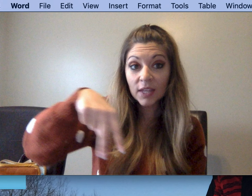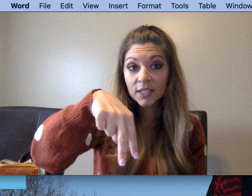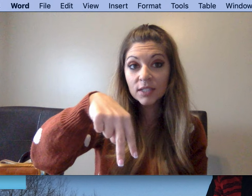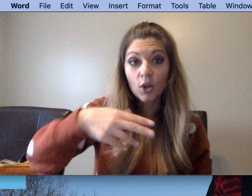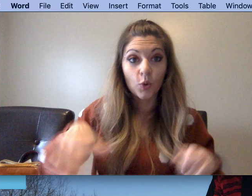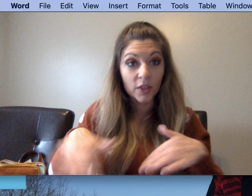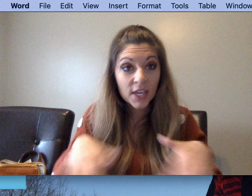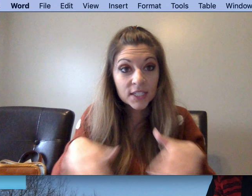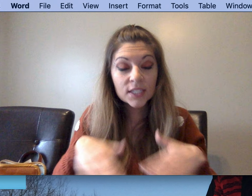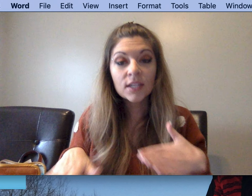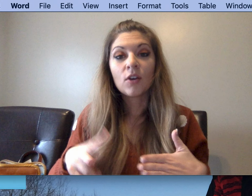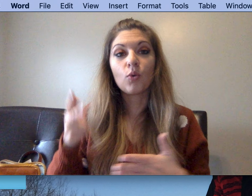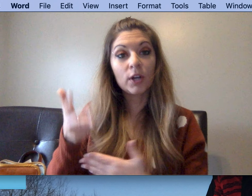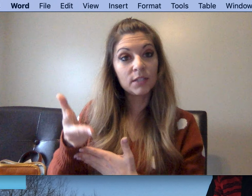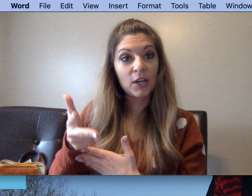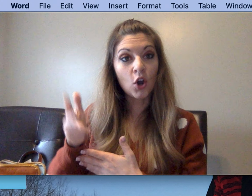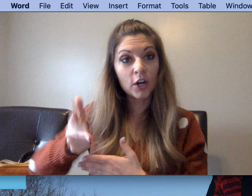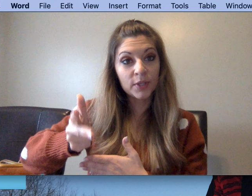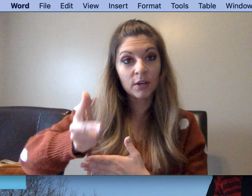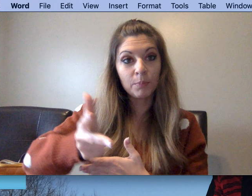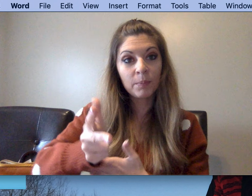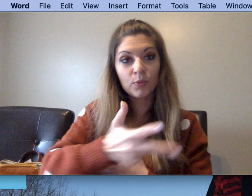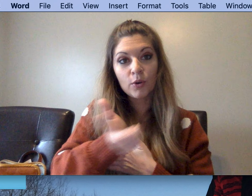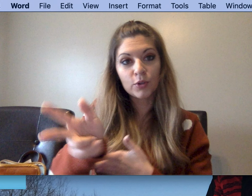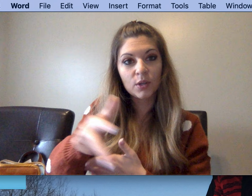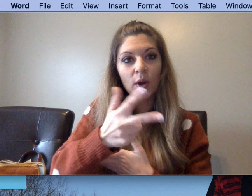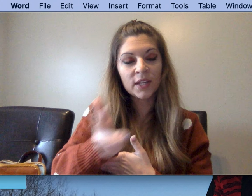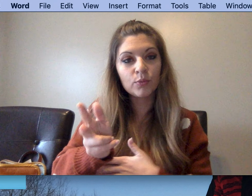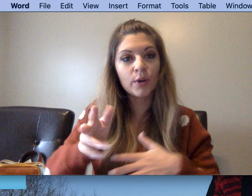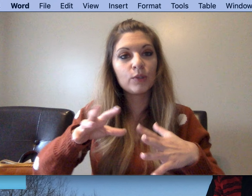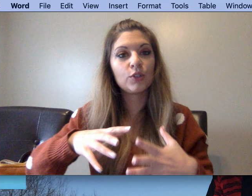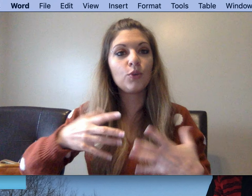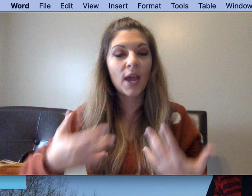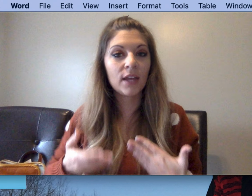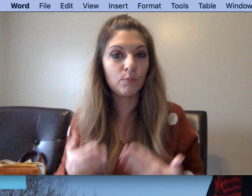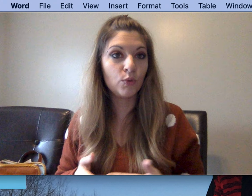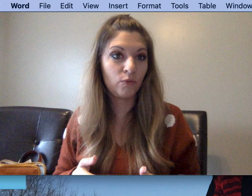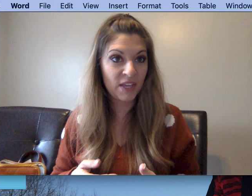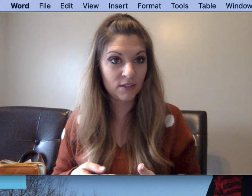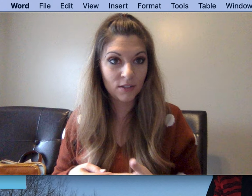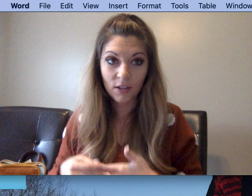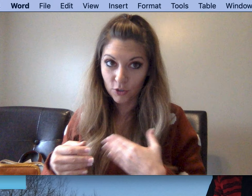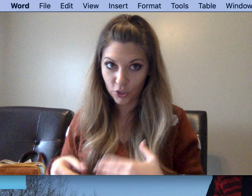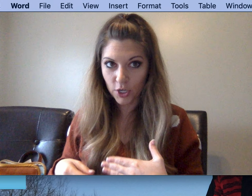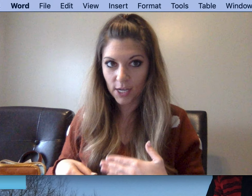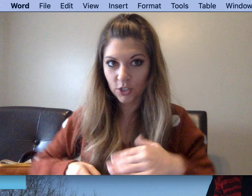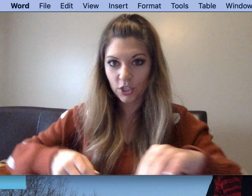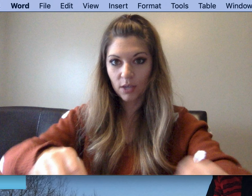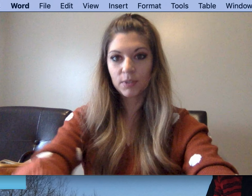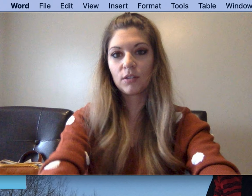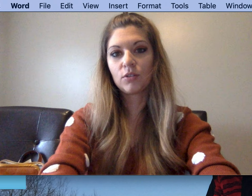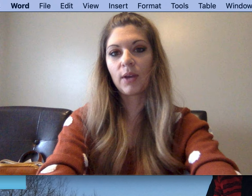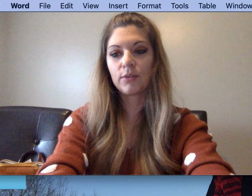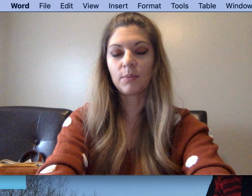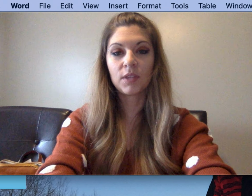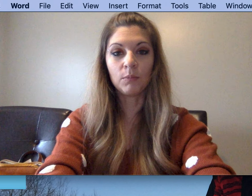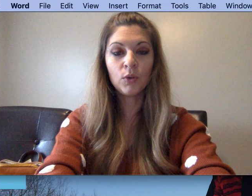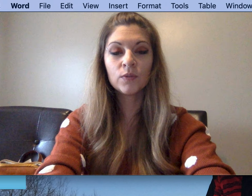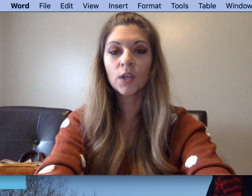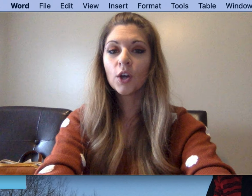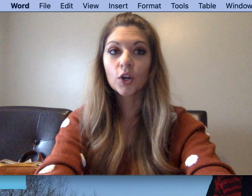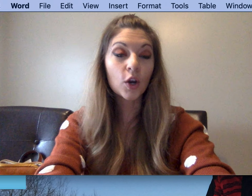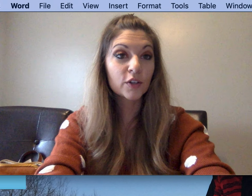even this, or is my car going down a bumpy road, or is it a windy road? So you add movement to your hand shapes. So how